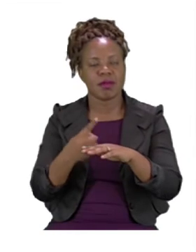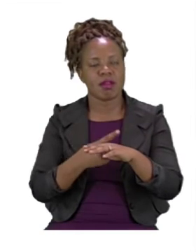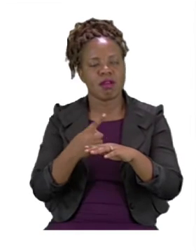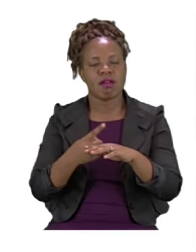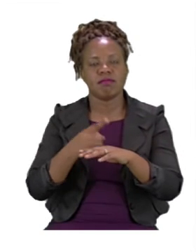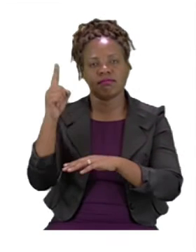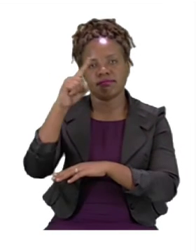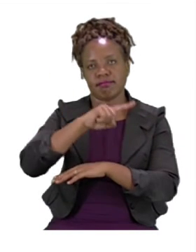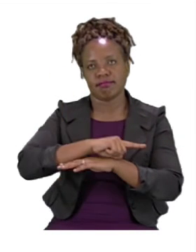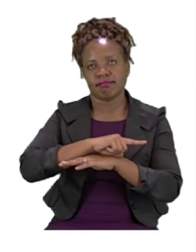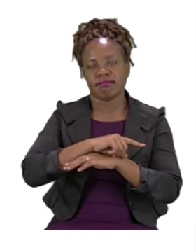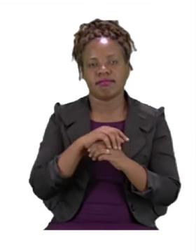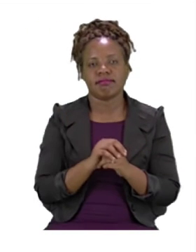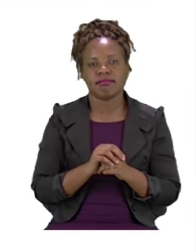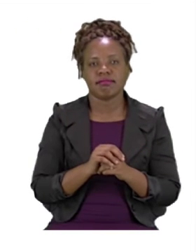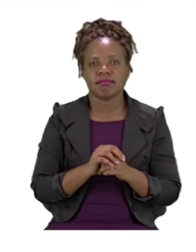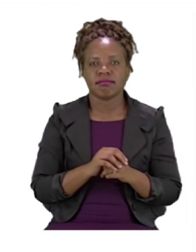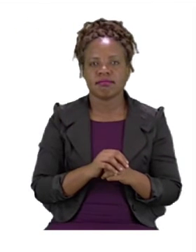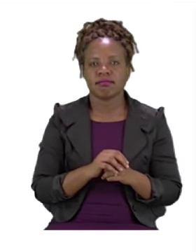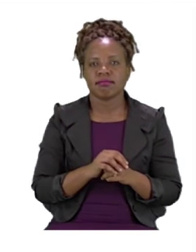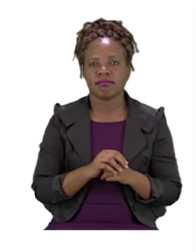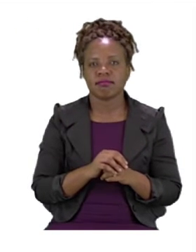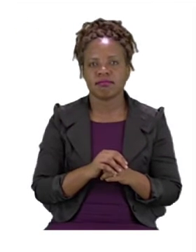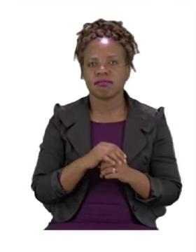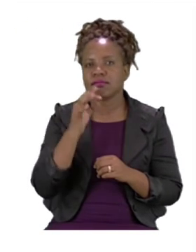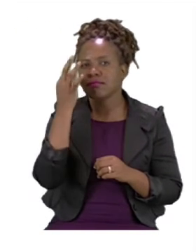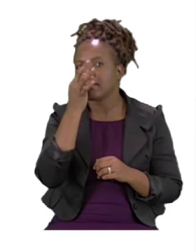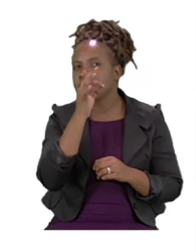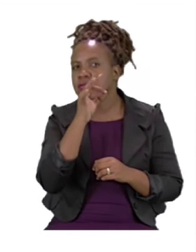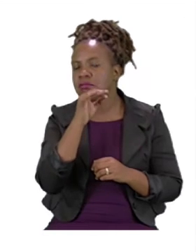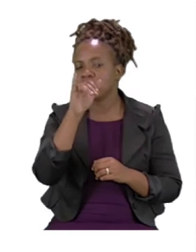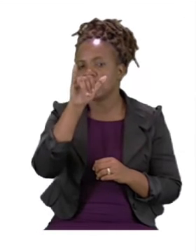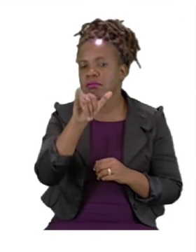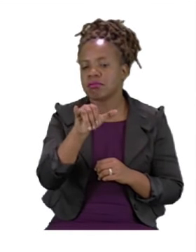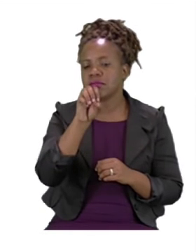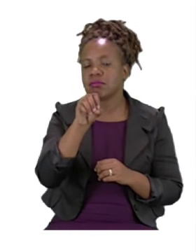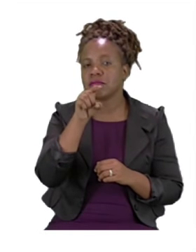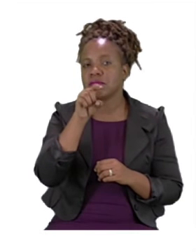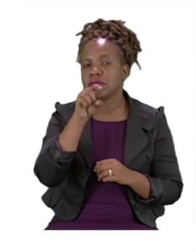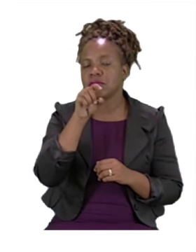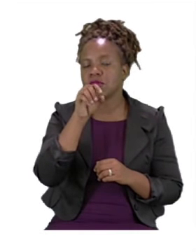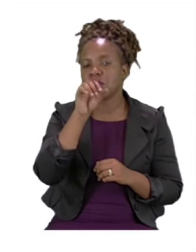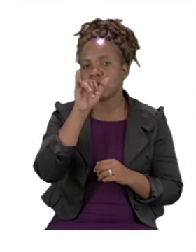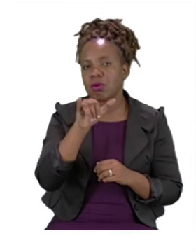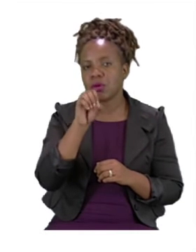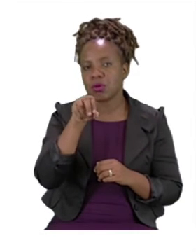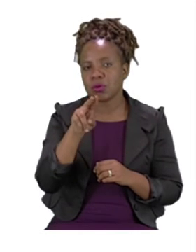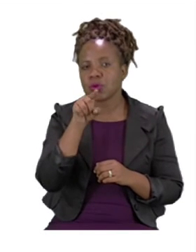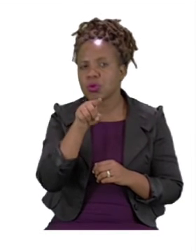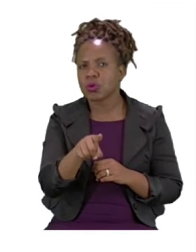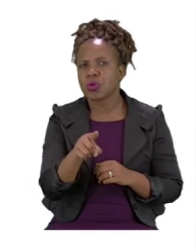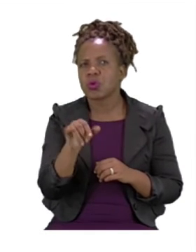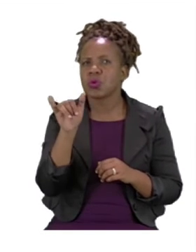day. Now let's take a look at our flower. The first flower is where the word